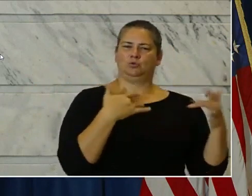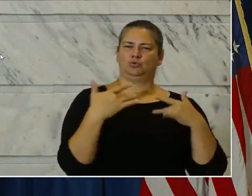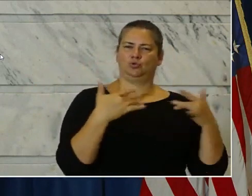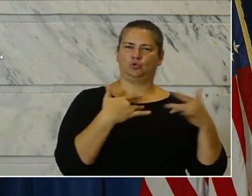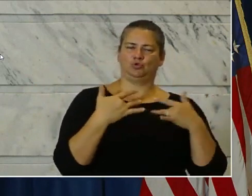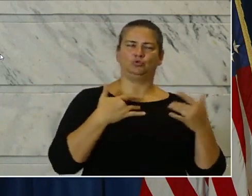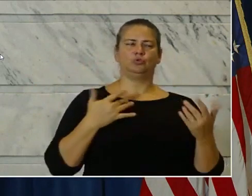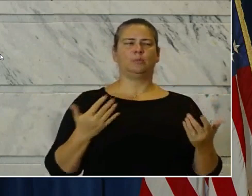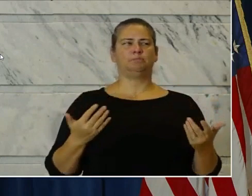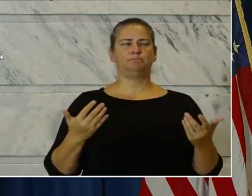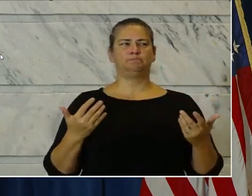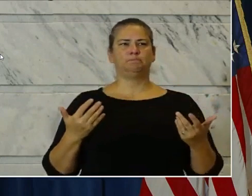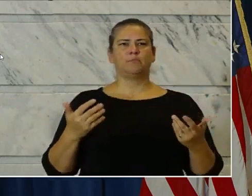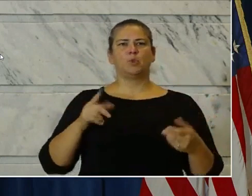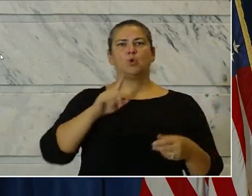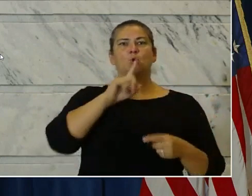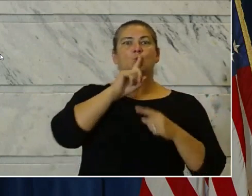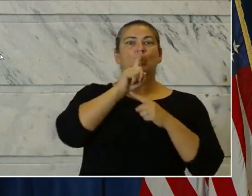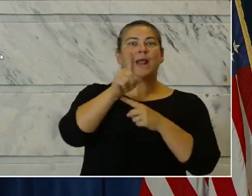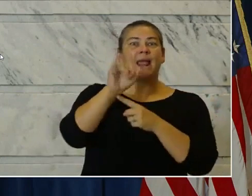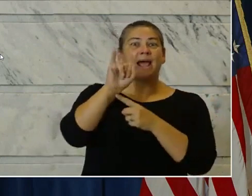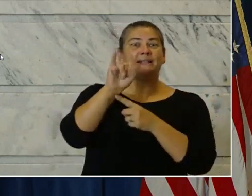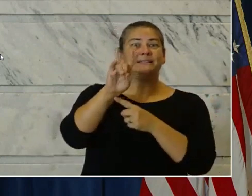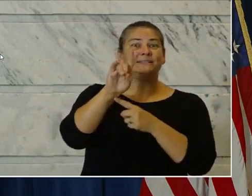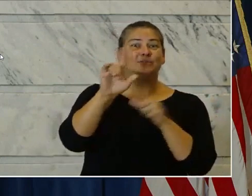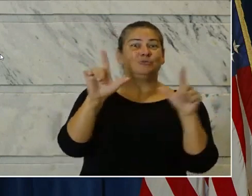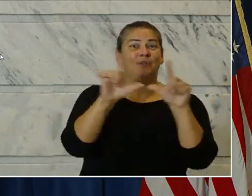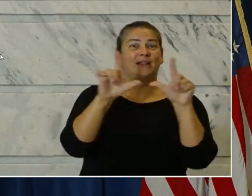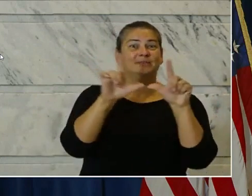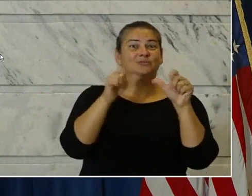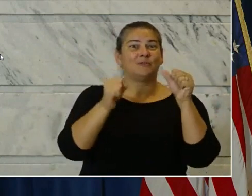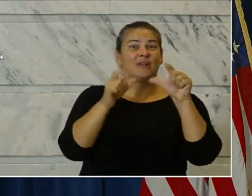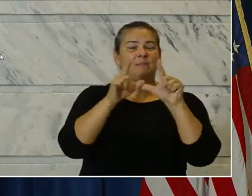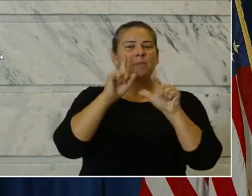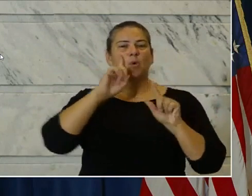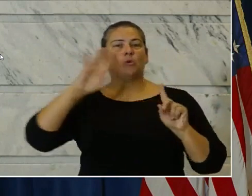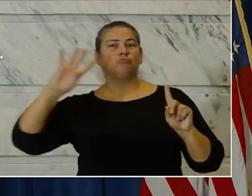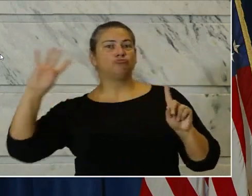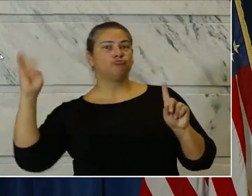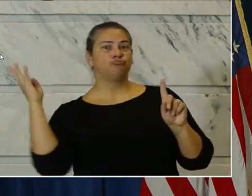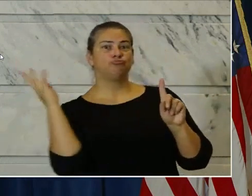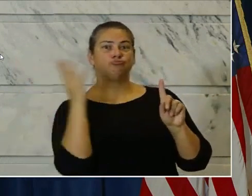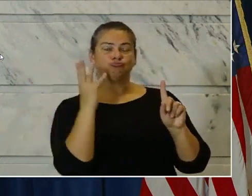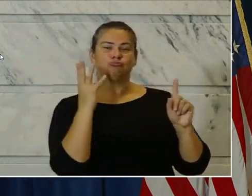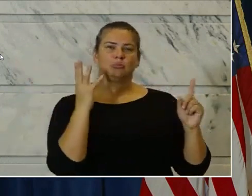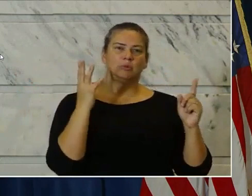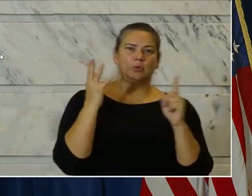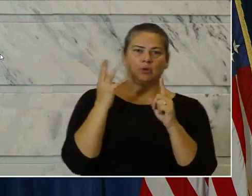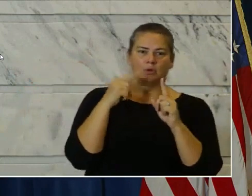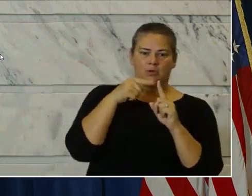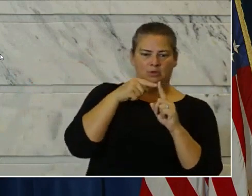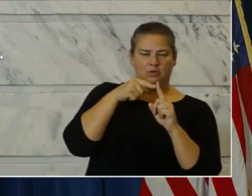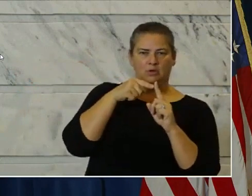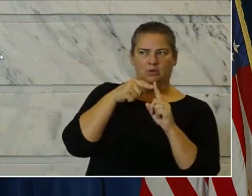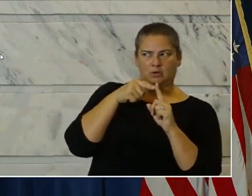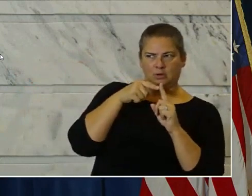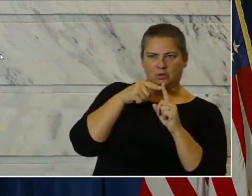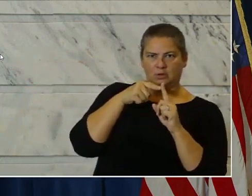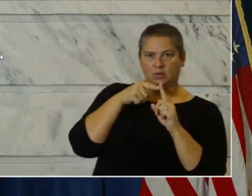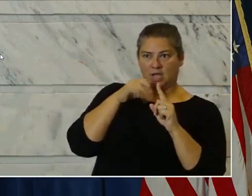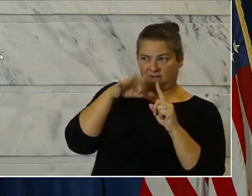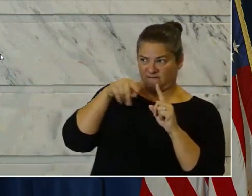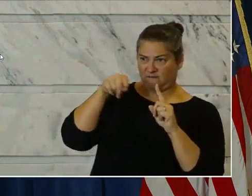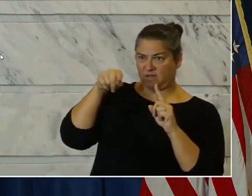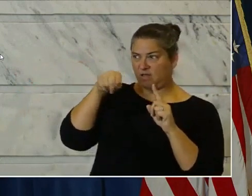area where real IDs may be given, and whether other employees are being told. If other employees are not being told, if we're not